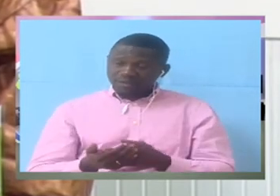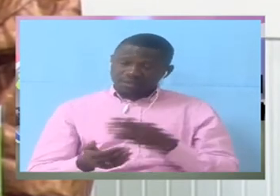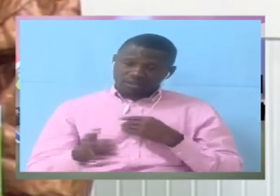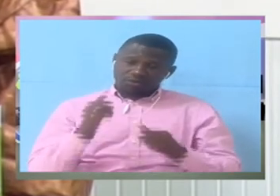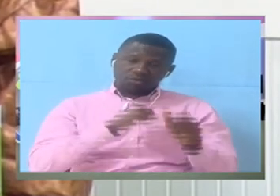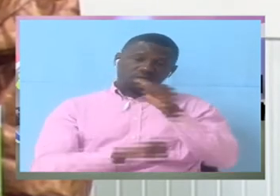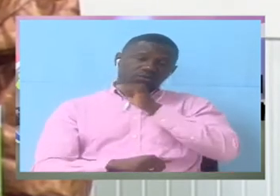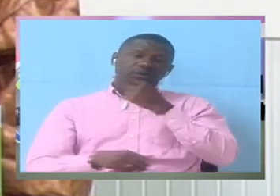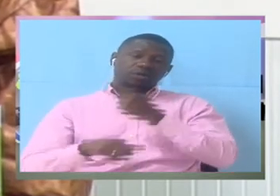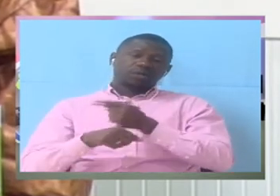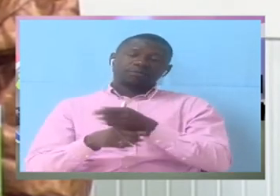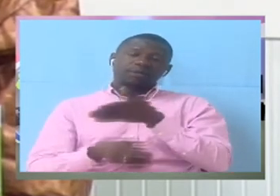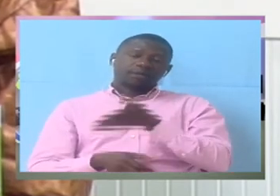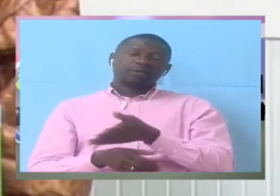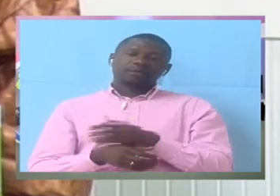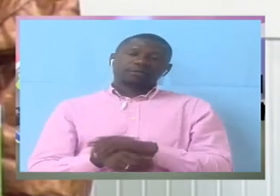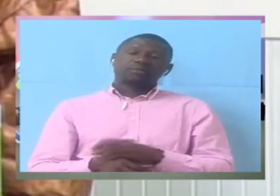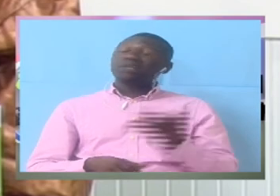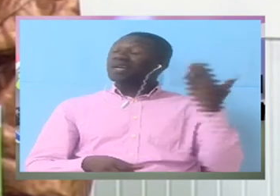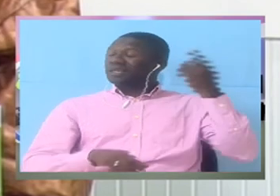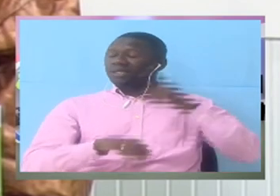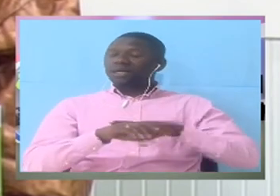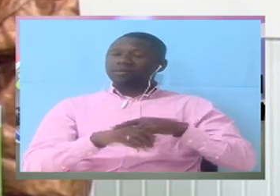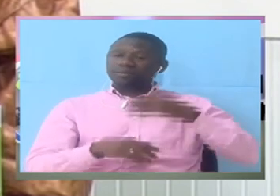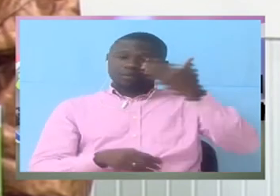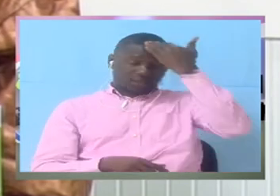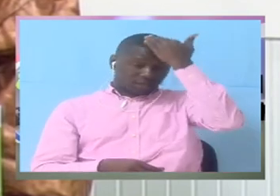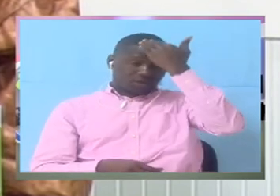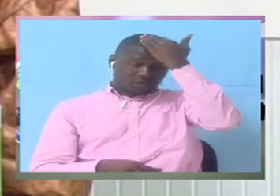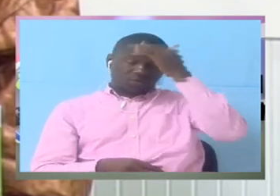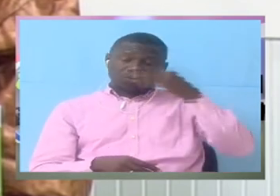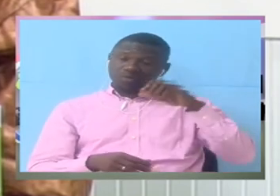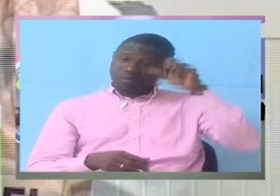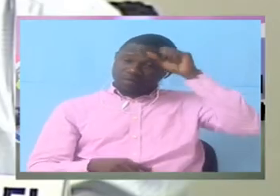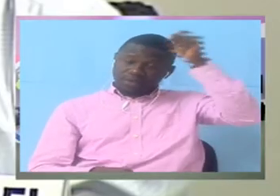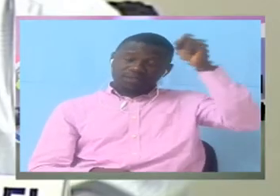Gambia. But at that time, Jawara was the head of state.